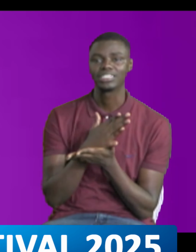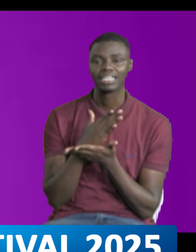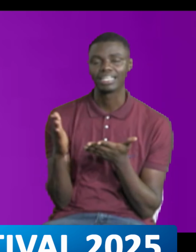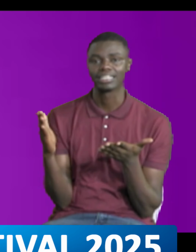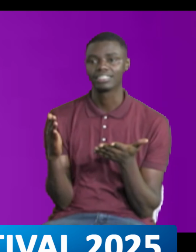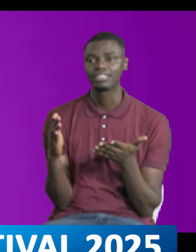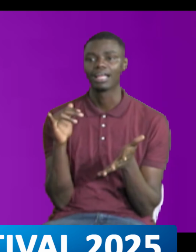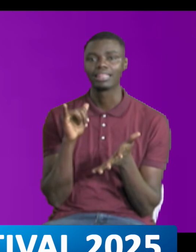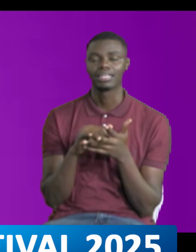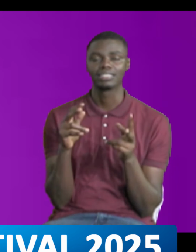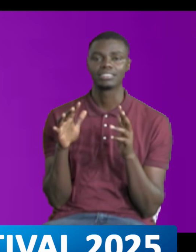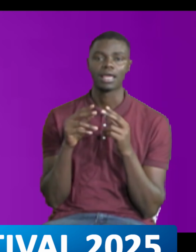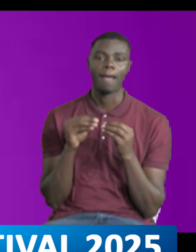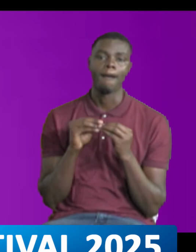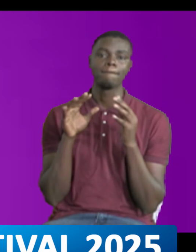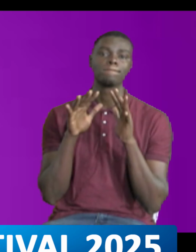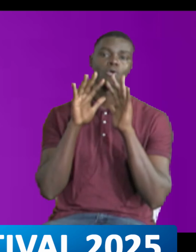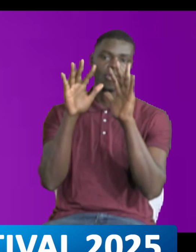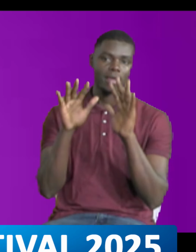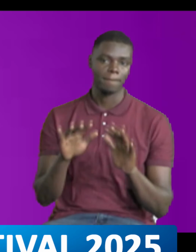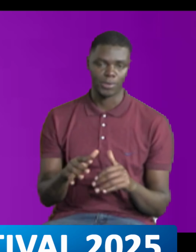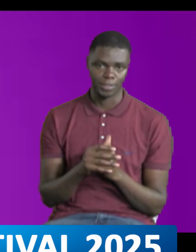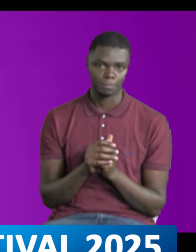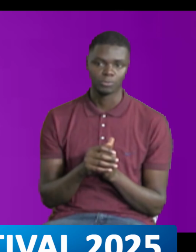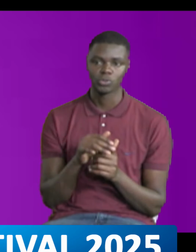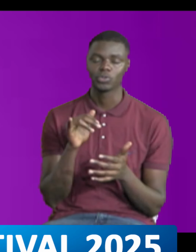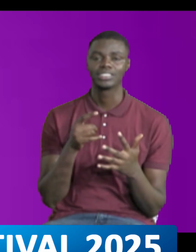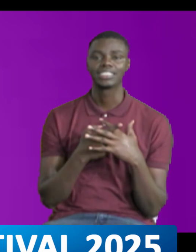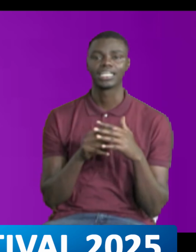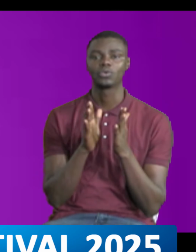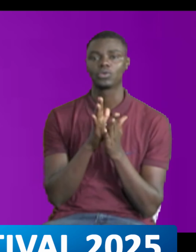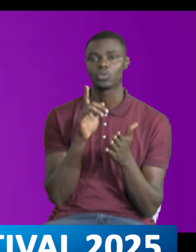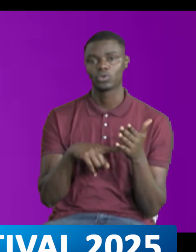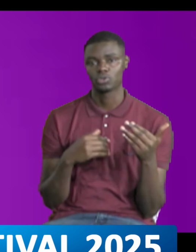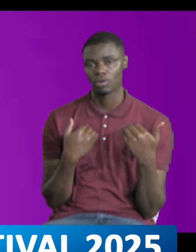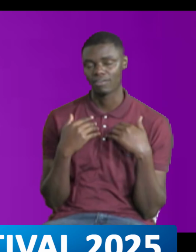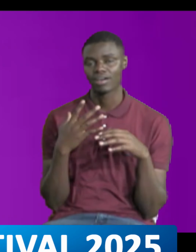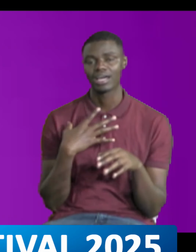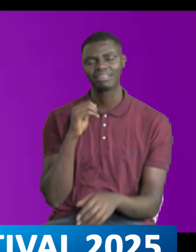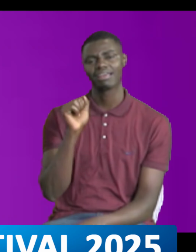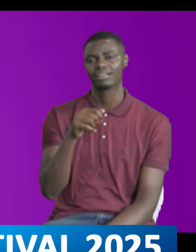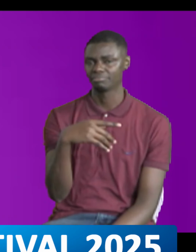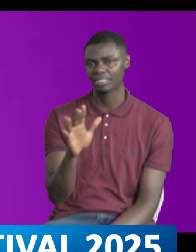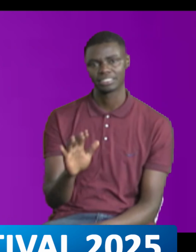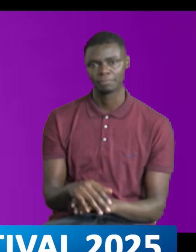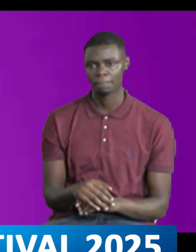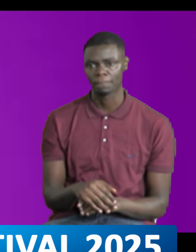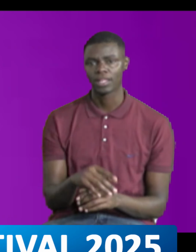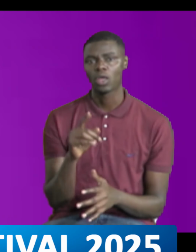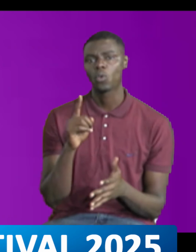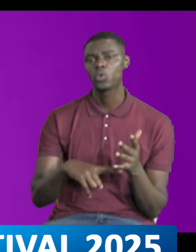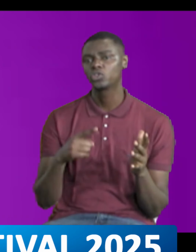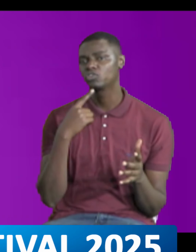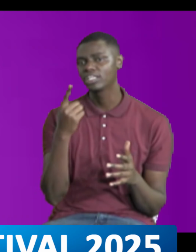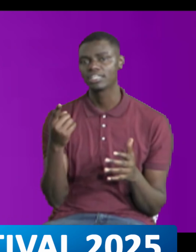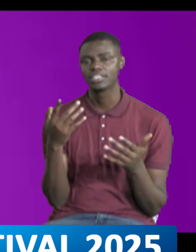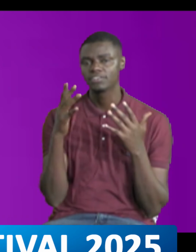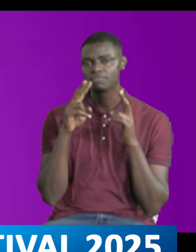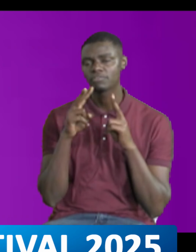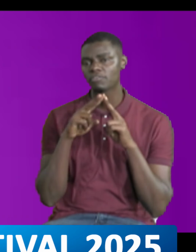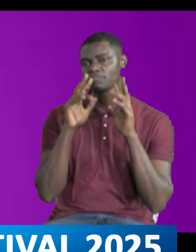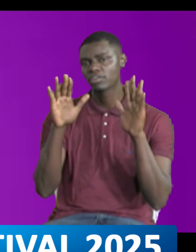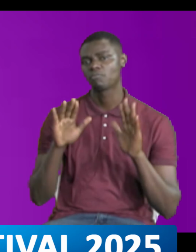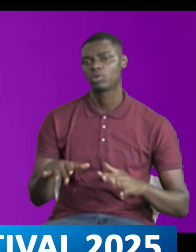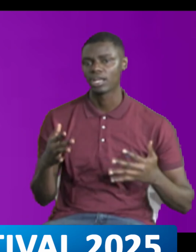sharing. That's more important. So just start with what you have, and yeah. Yeah, and I think what you've mentioned is very important,